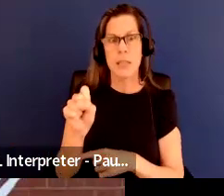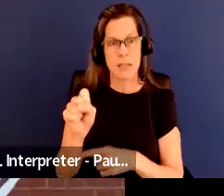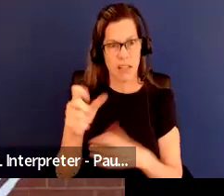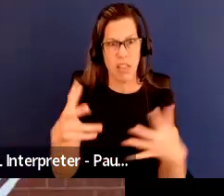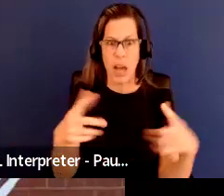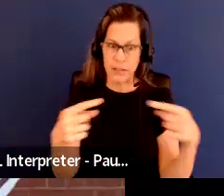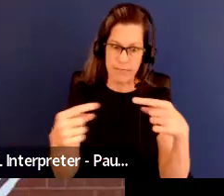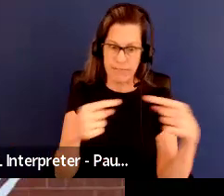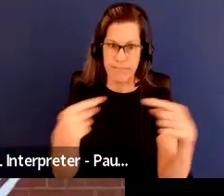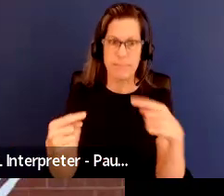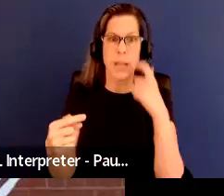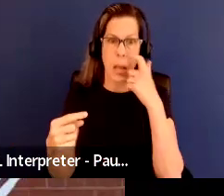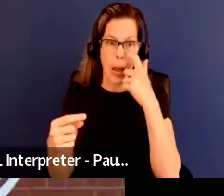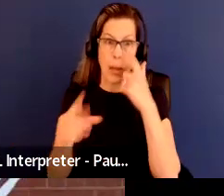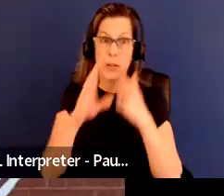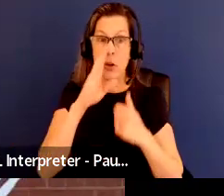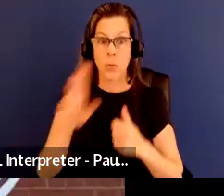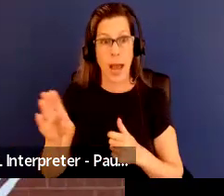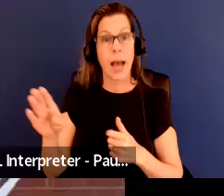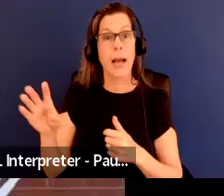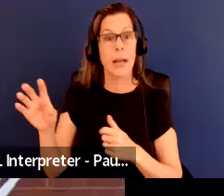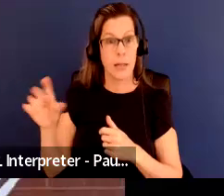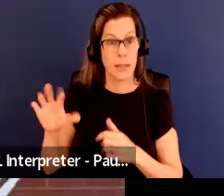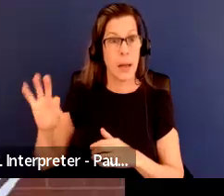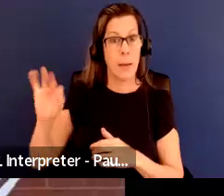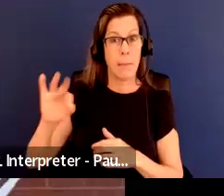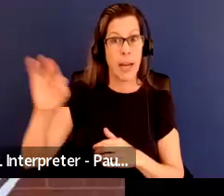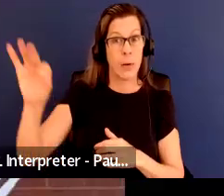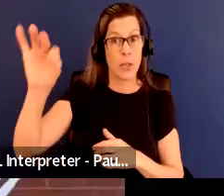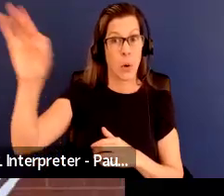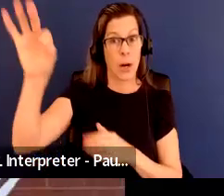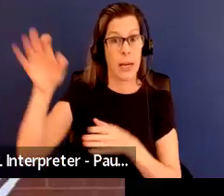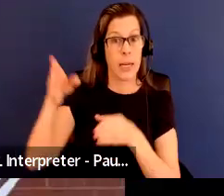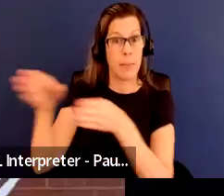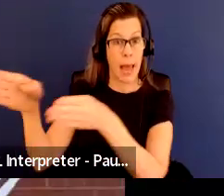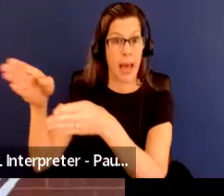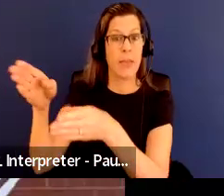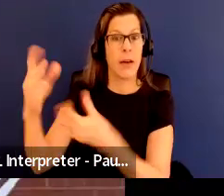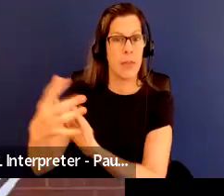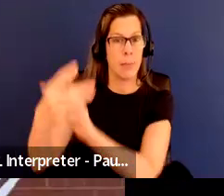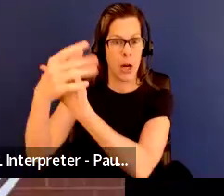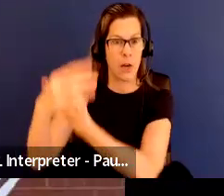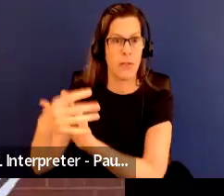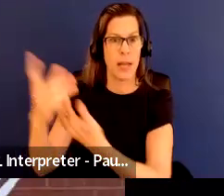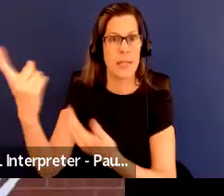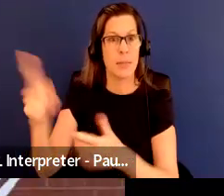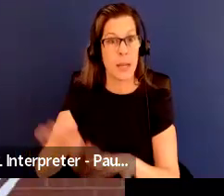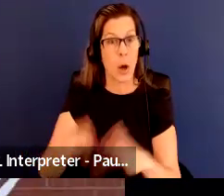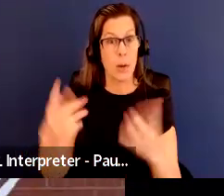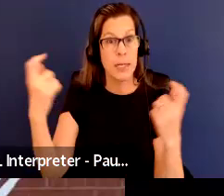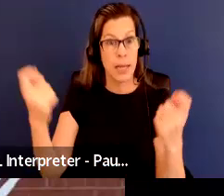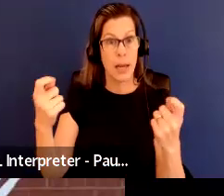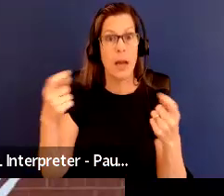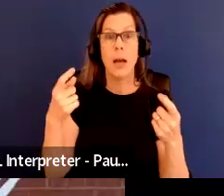in the direct migratory path of the monarch butterfly, something we openly celebrate even as